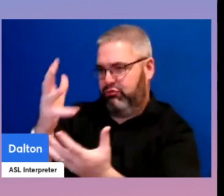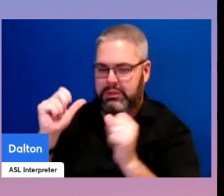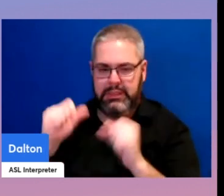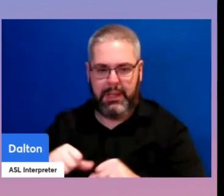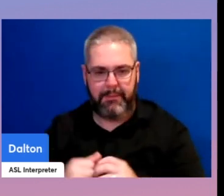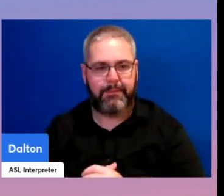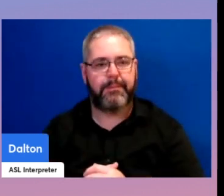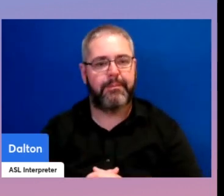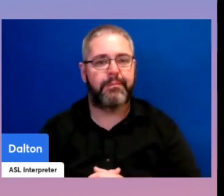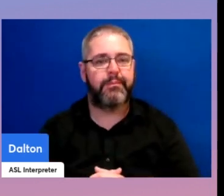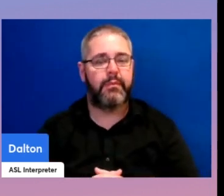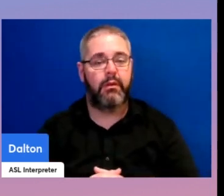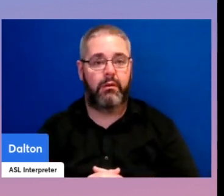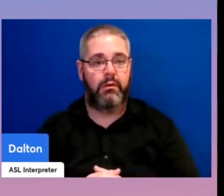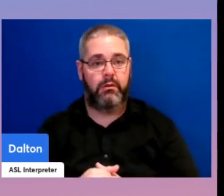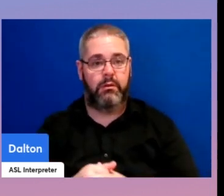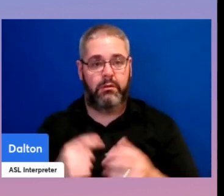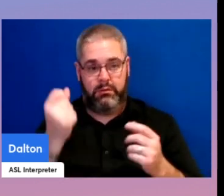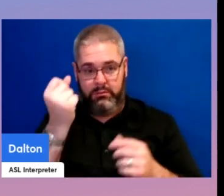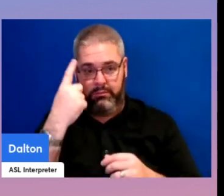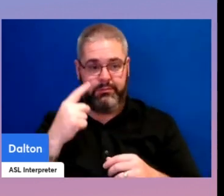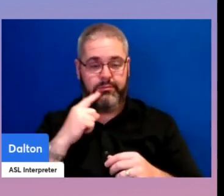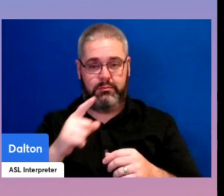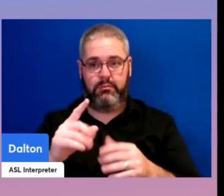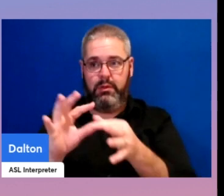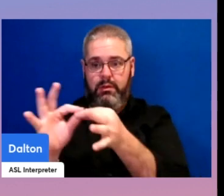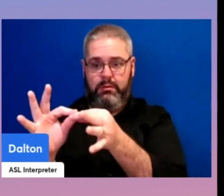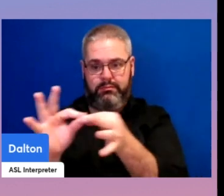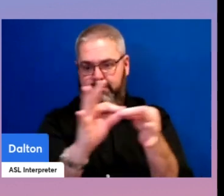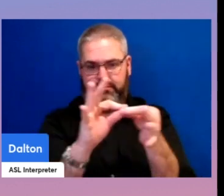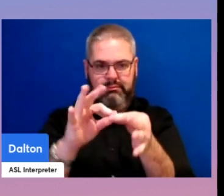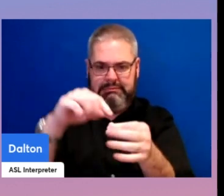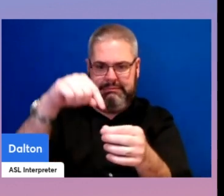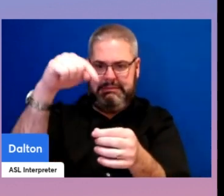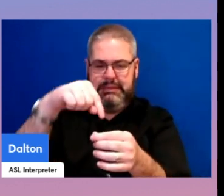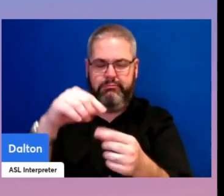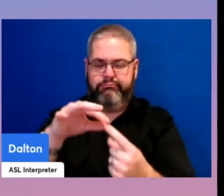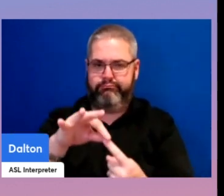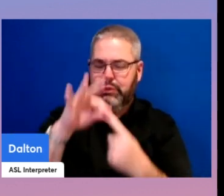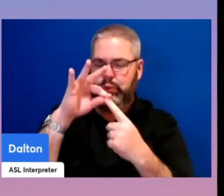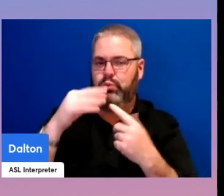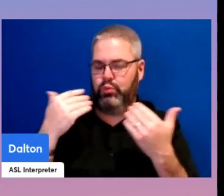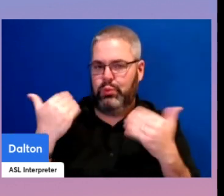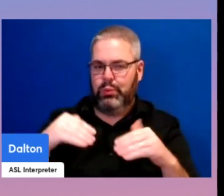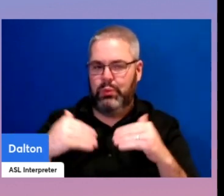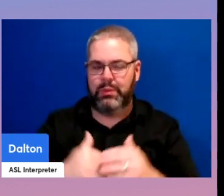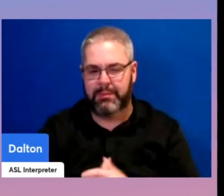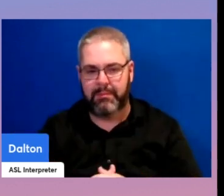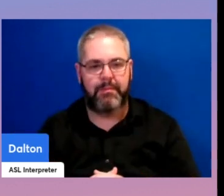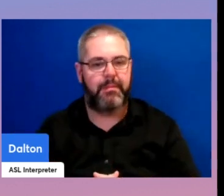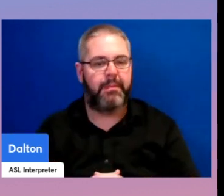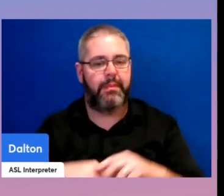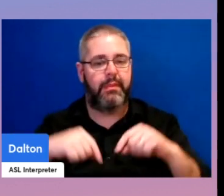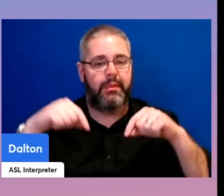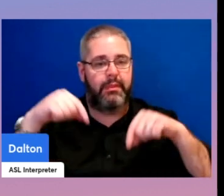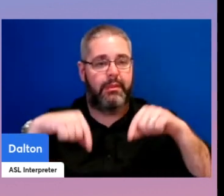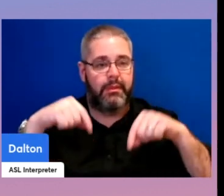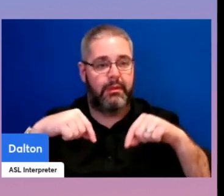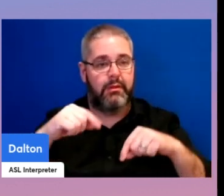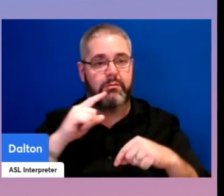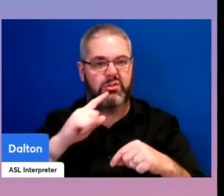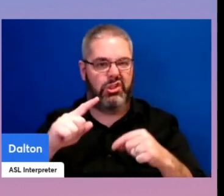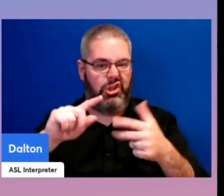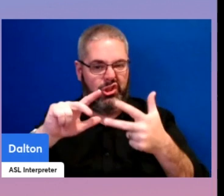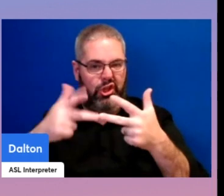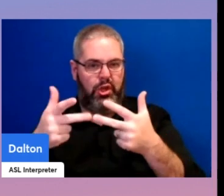the magic happens in the association. This is the third object, which is the glue. These are the configurations that